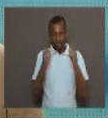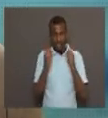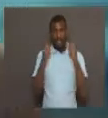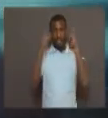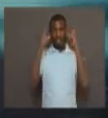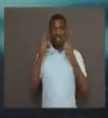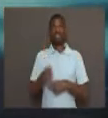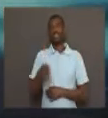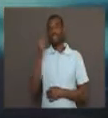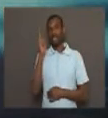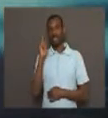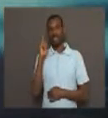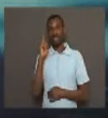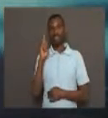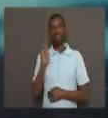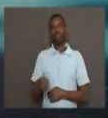physics.